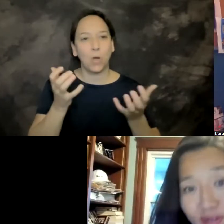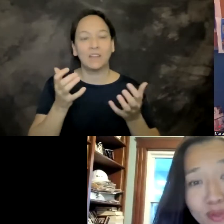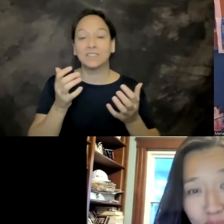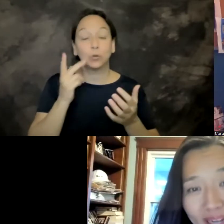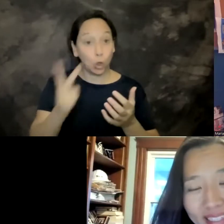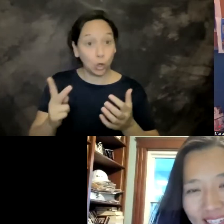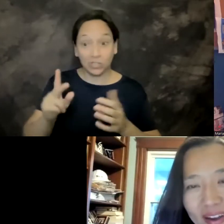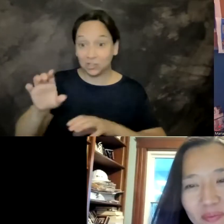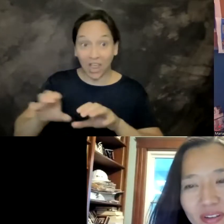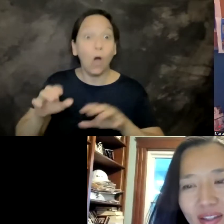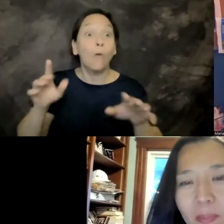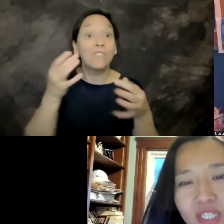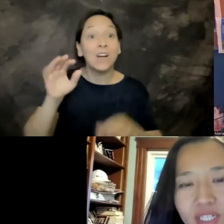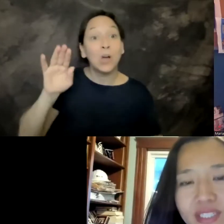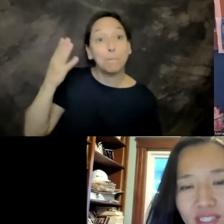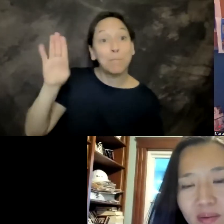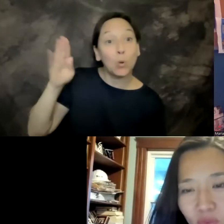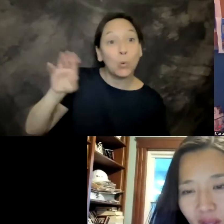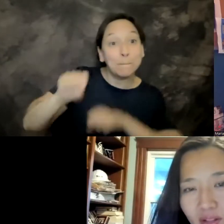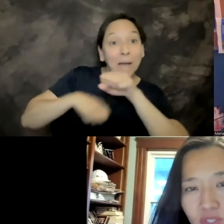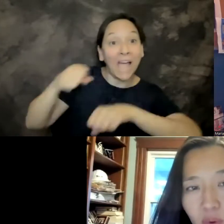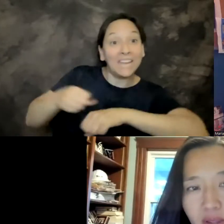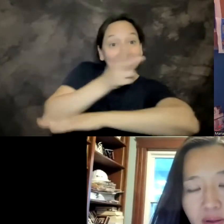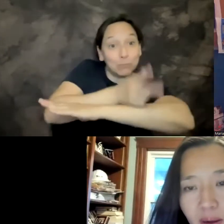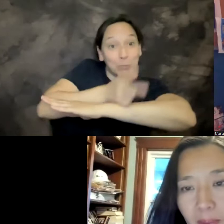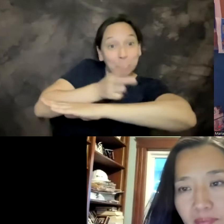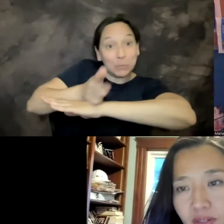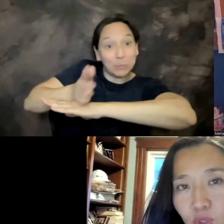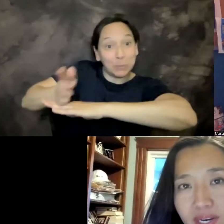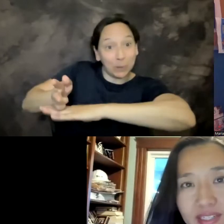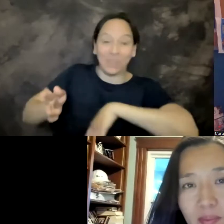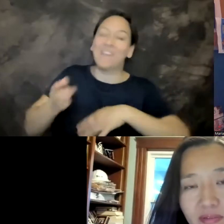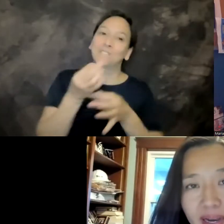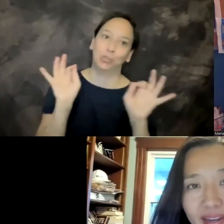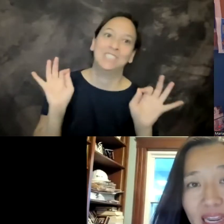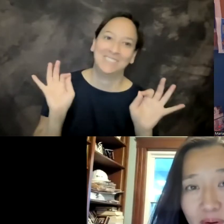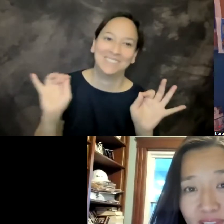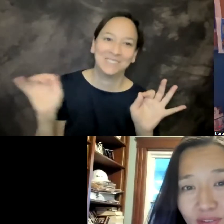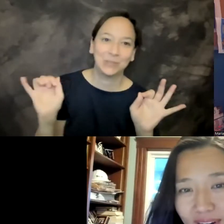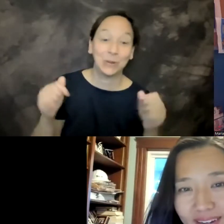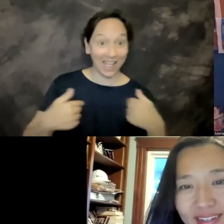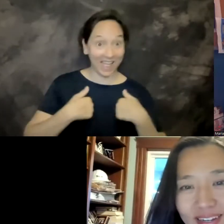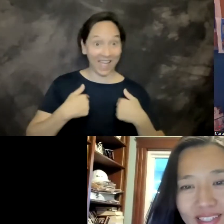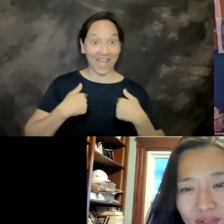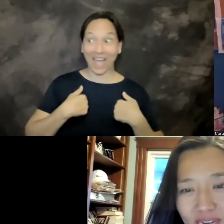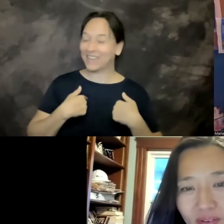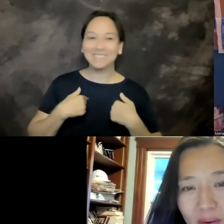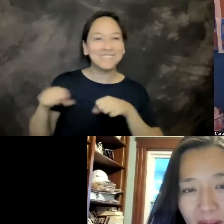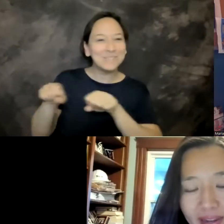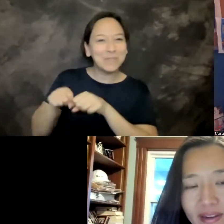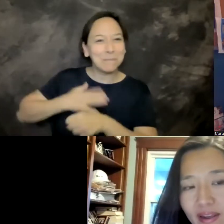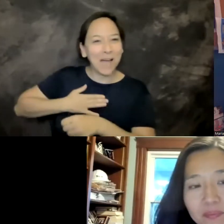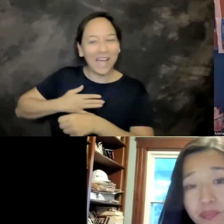and free blue bikes on the bike share system as well. And so I've been joining some of my neighbors and riding downtown